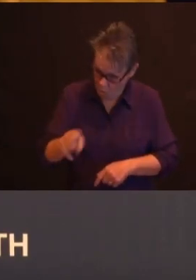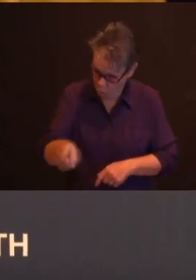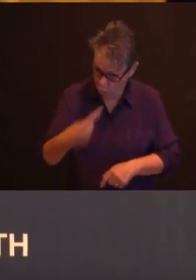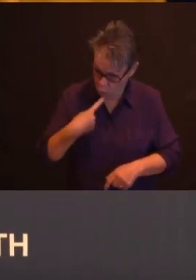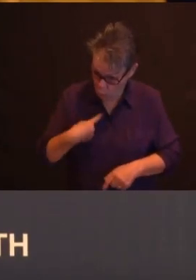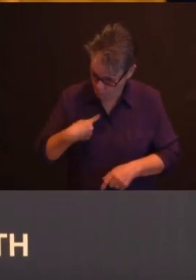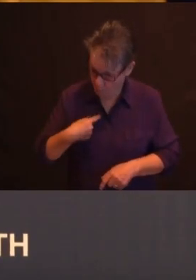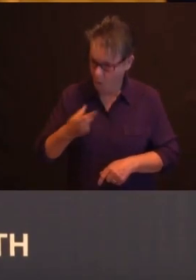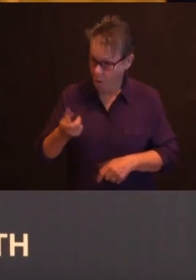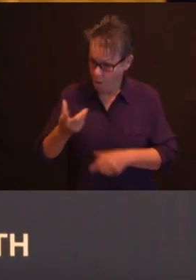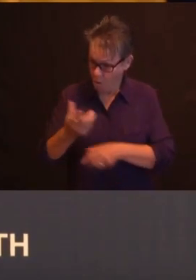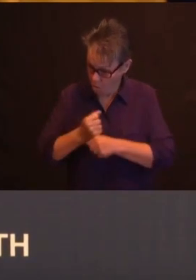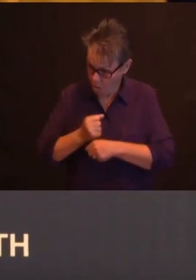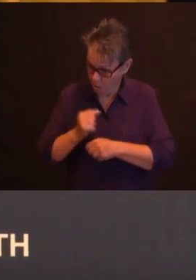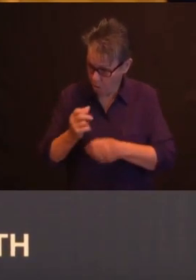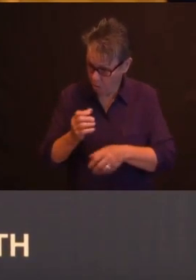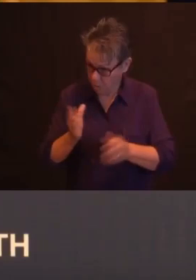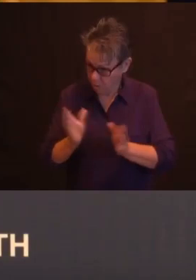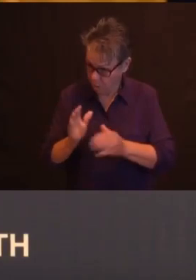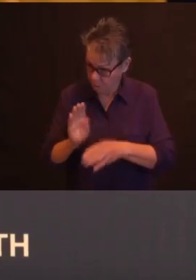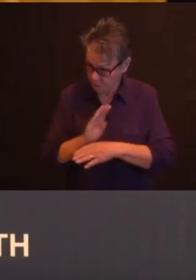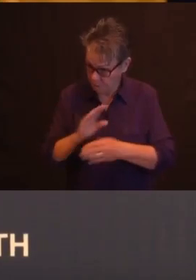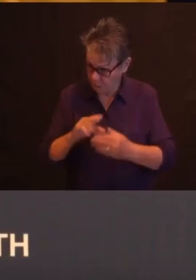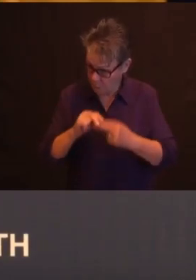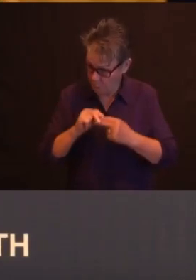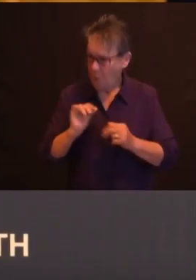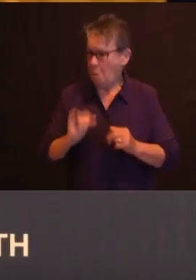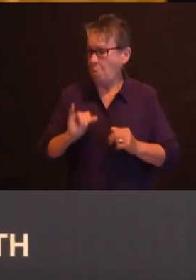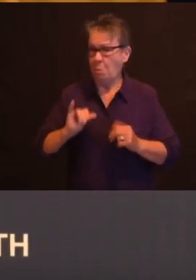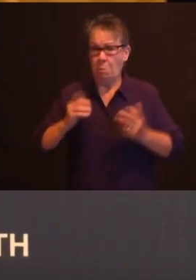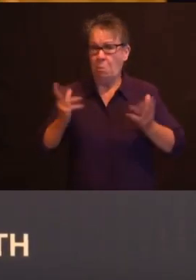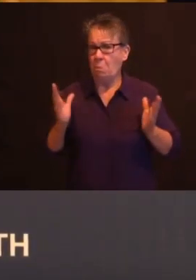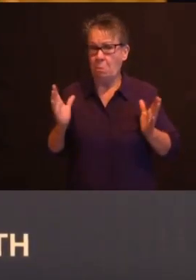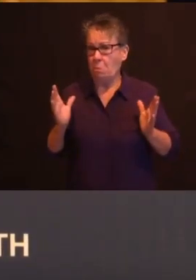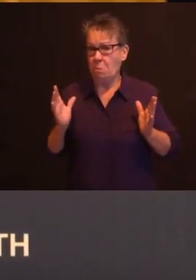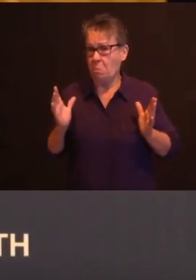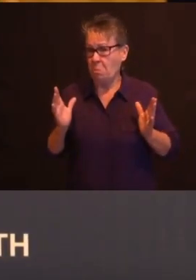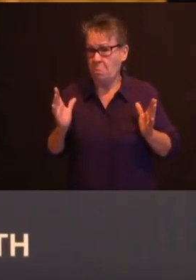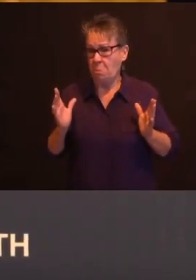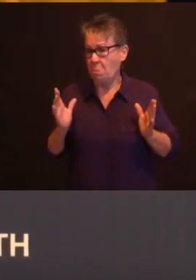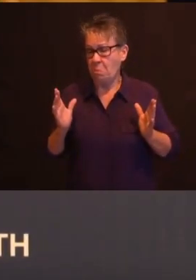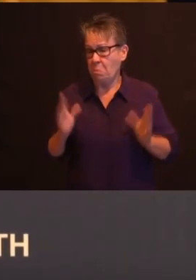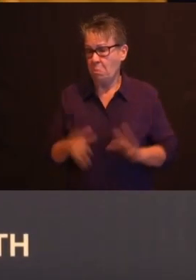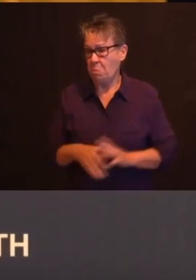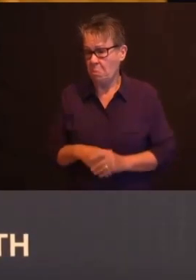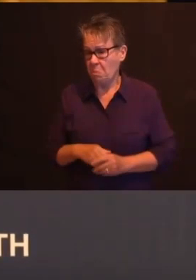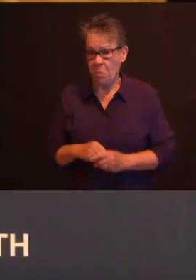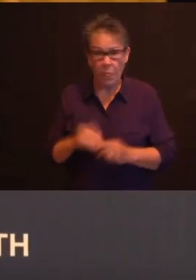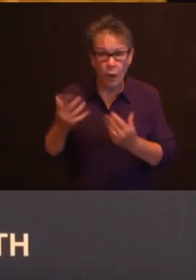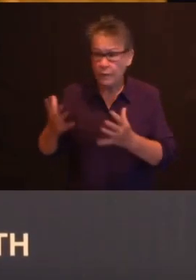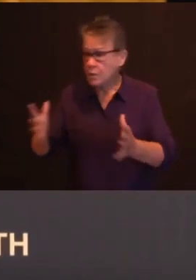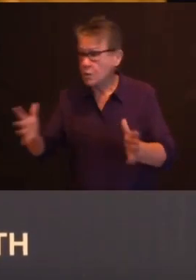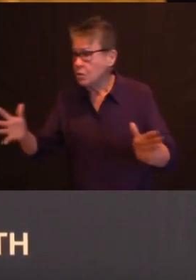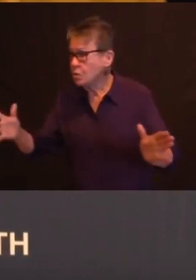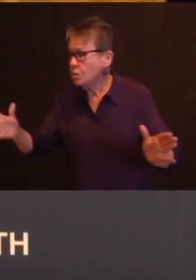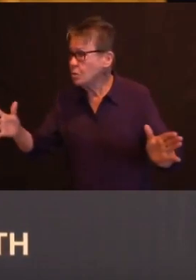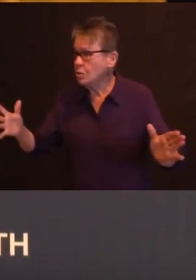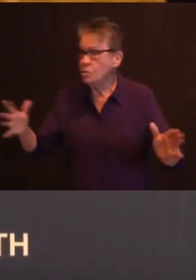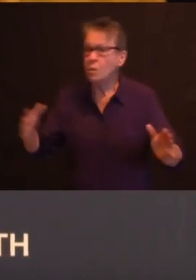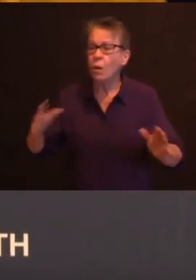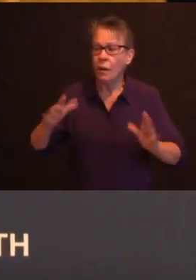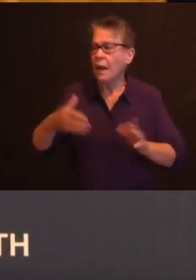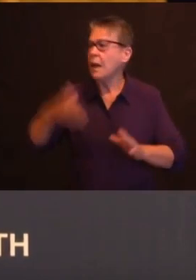Oh, is it my turn again? Mike's done. Good afternoon, I think everybody. Mike's done. Was that it, Mike? Okay. Yeah. Good afternoon, everybody. Well, I was